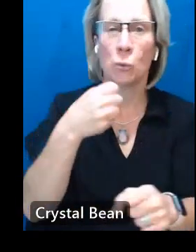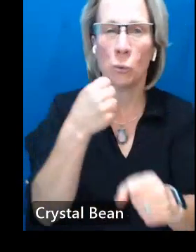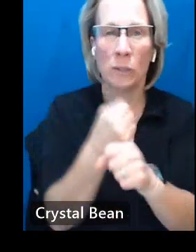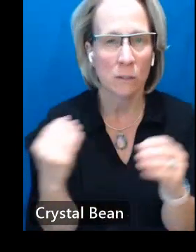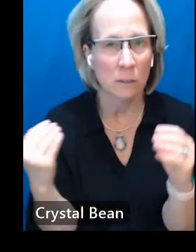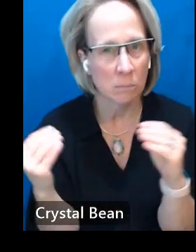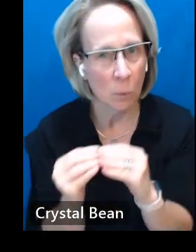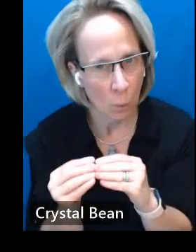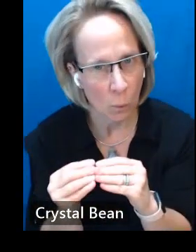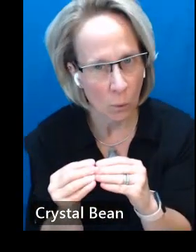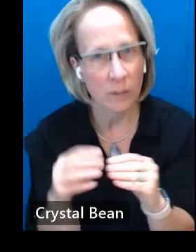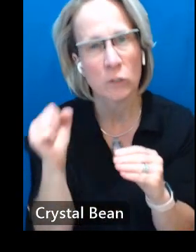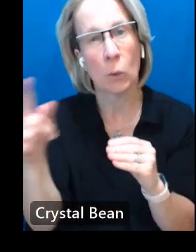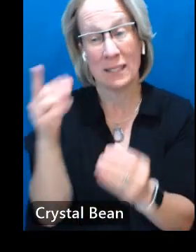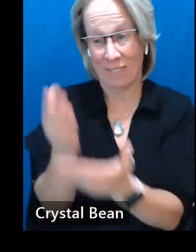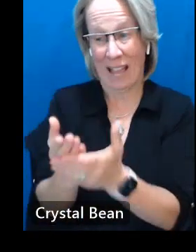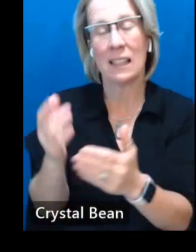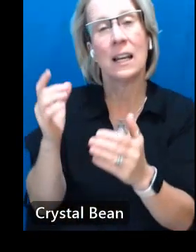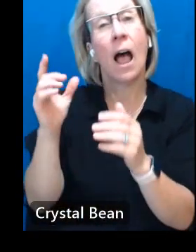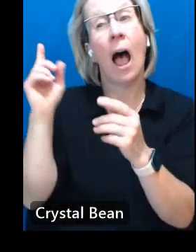2025.